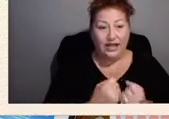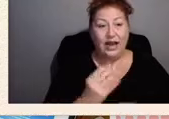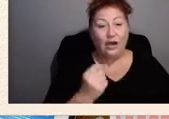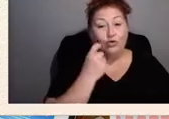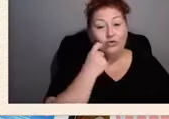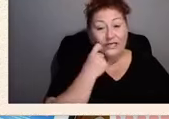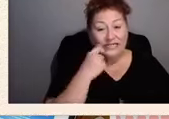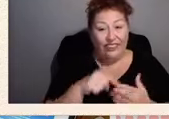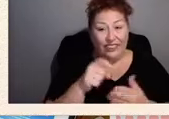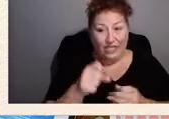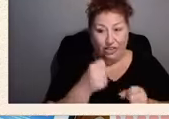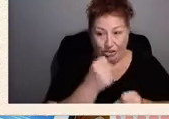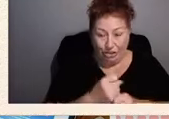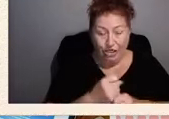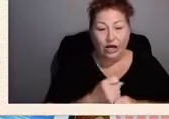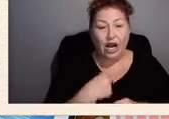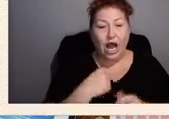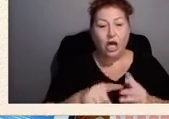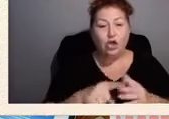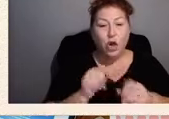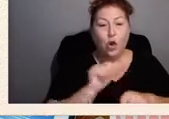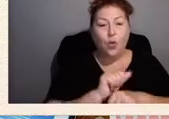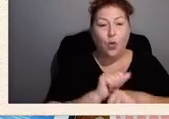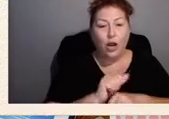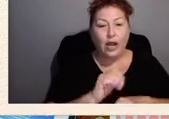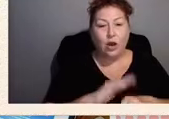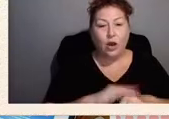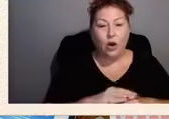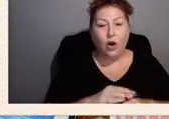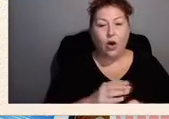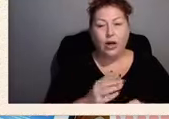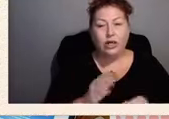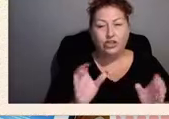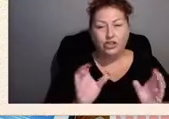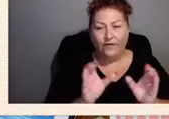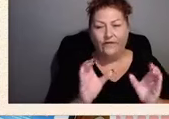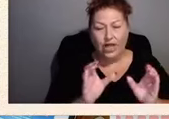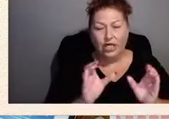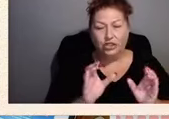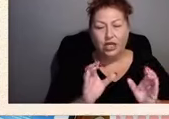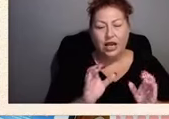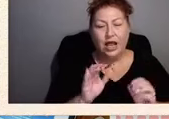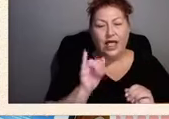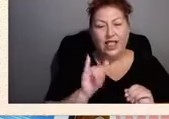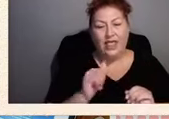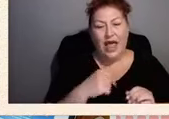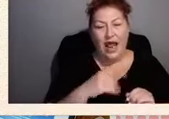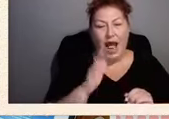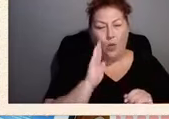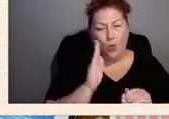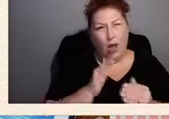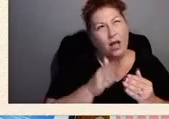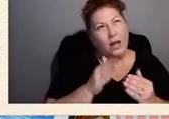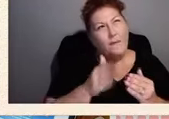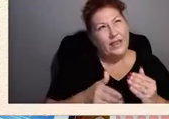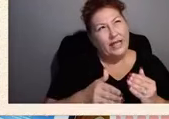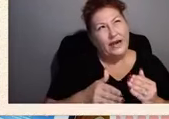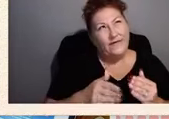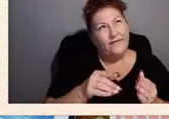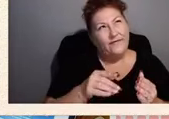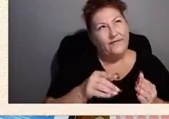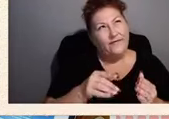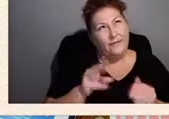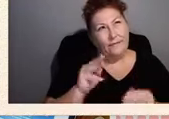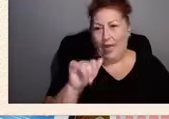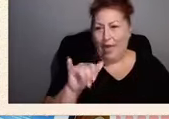year, I started working on a health coaching certification, which I will be completed as of this Sunday, May 24th.